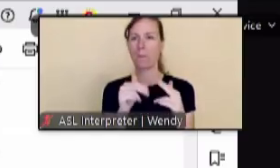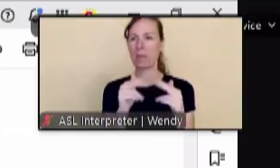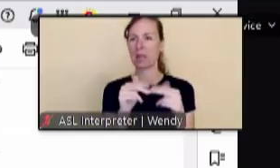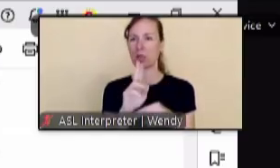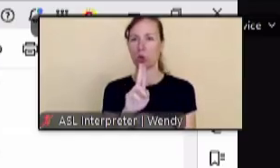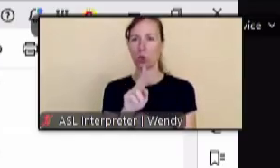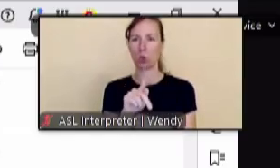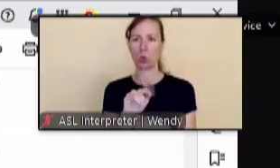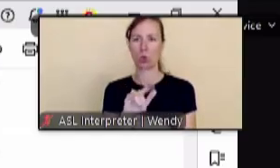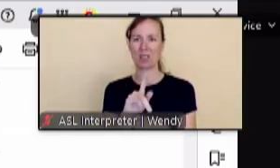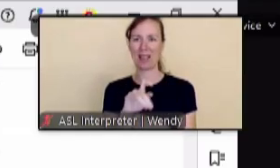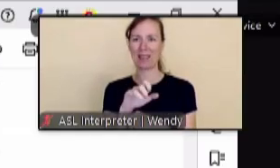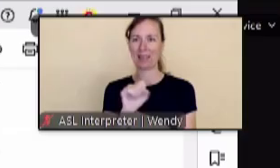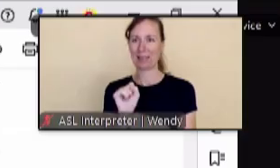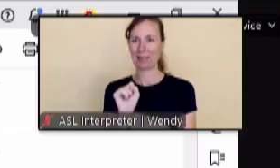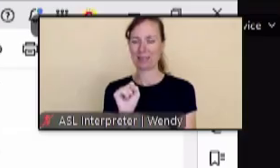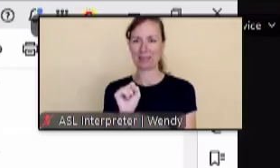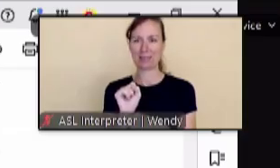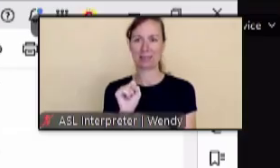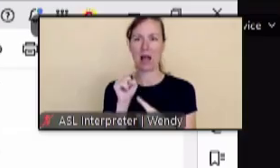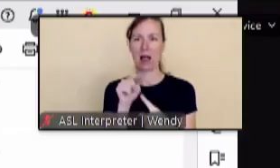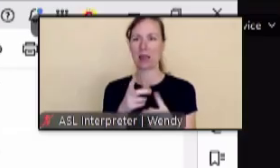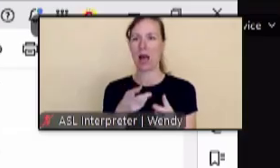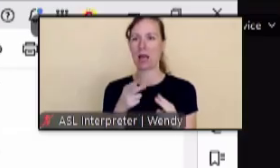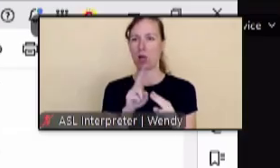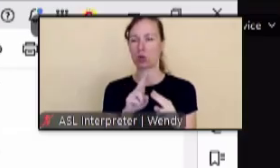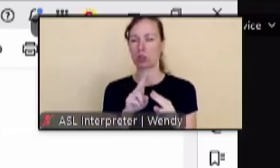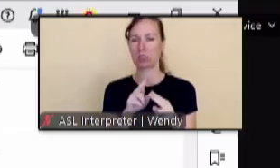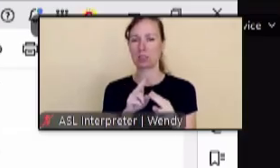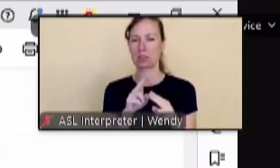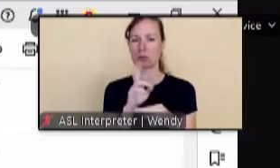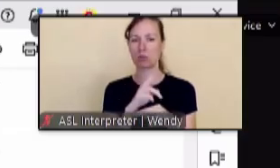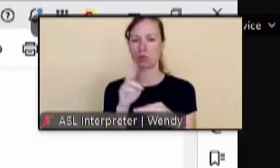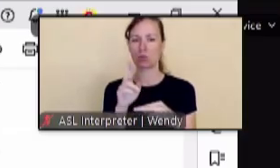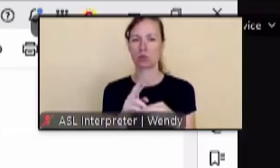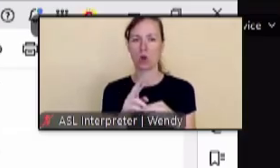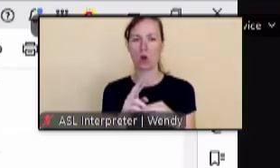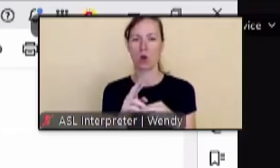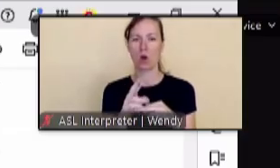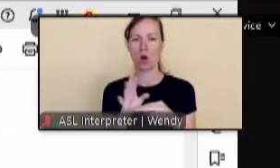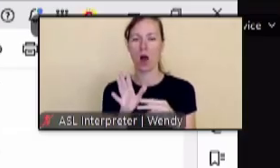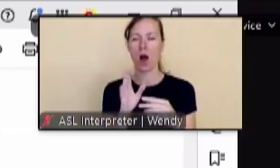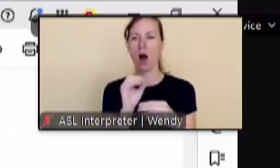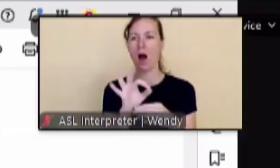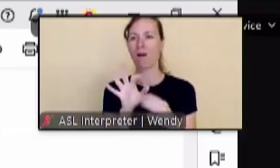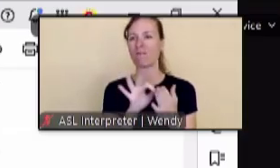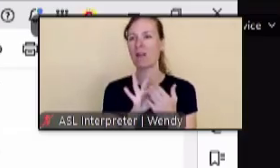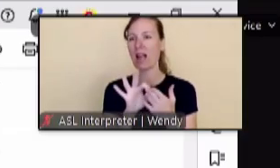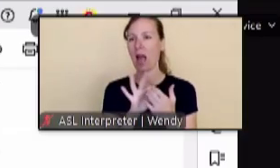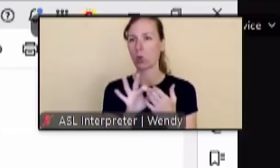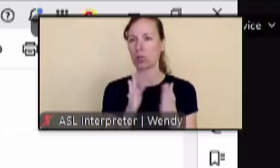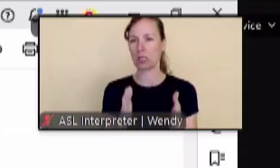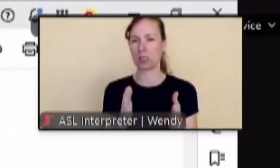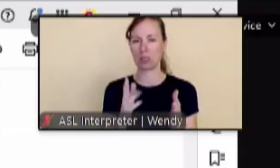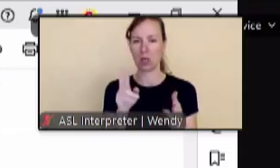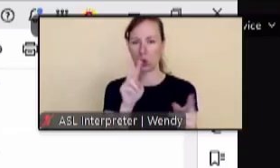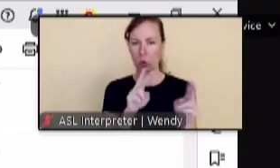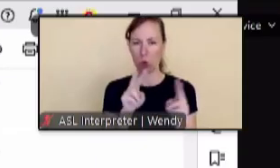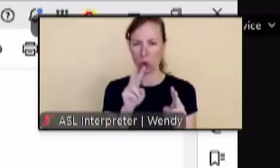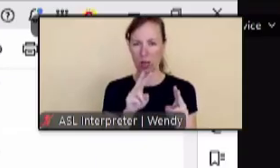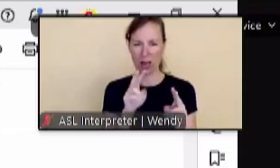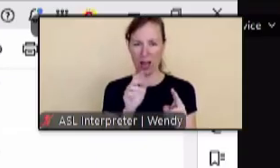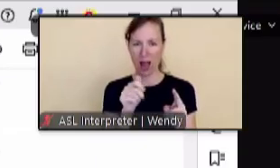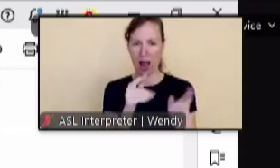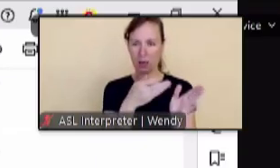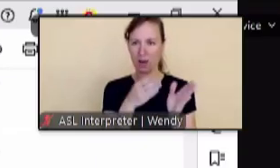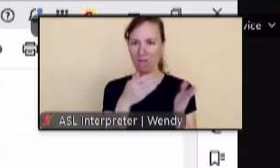that increase was as a result of the accountant looking at dividing the funds more appropriately between town